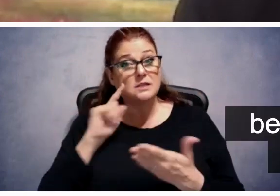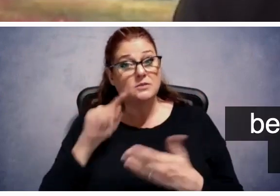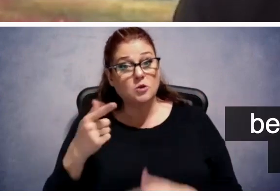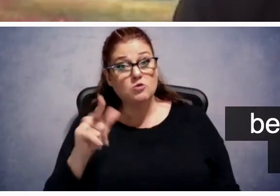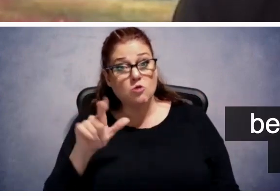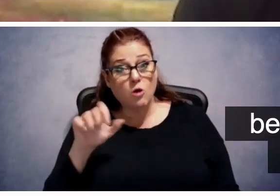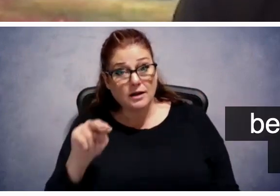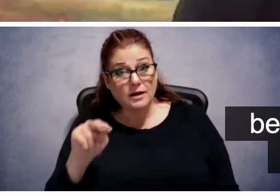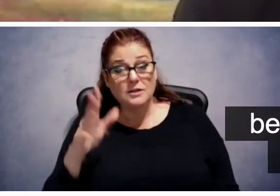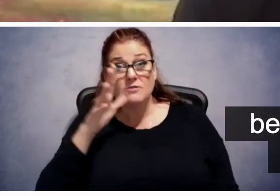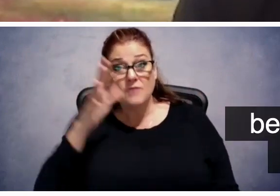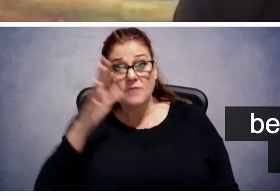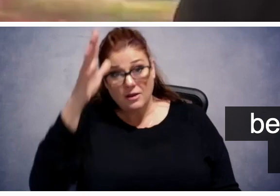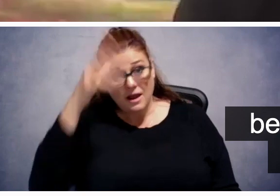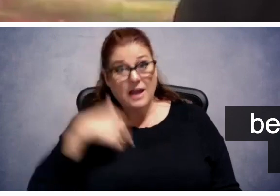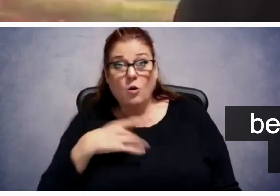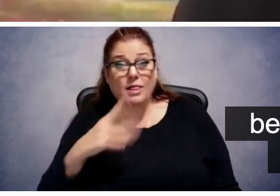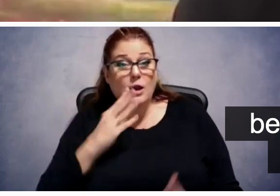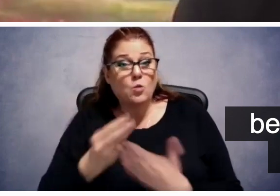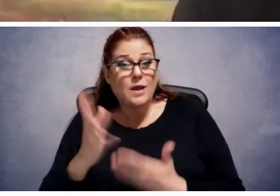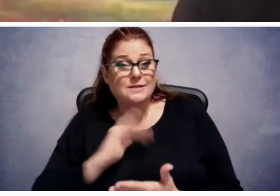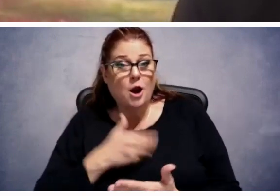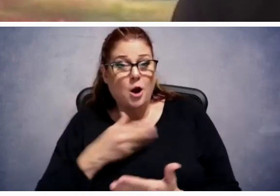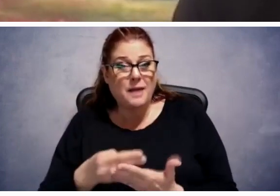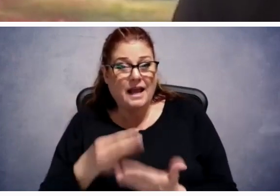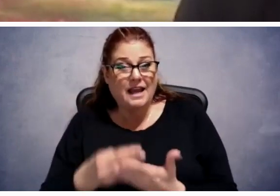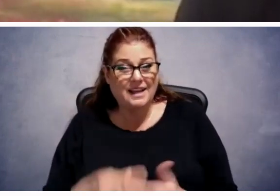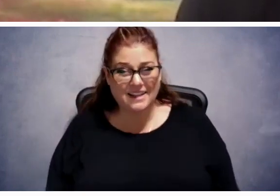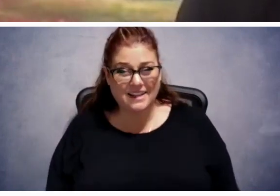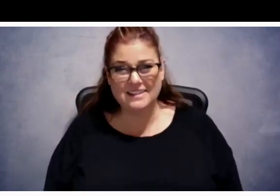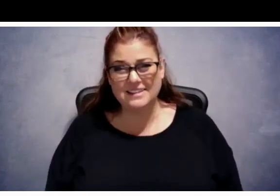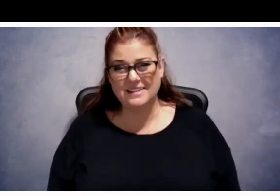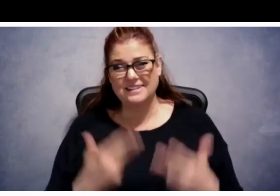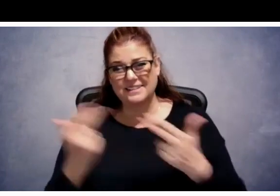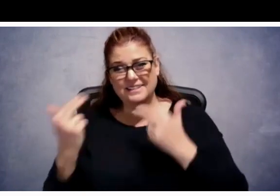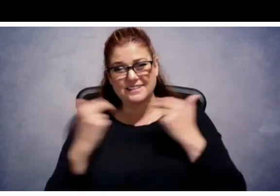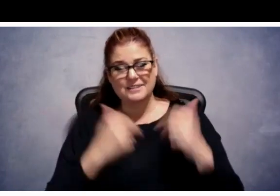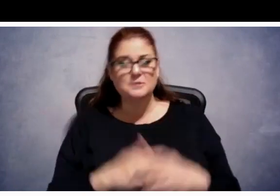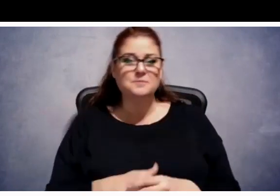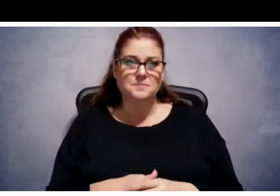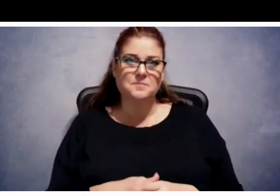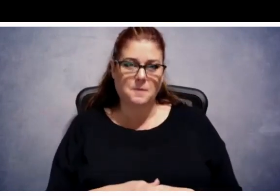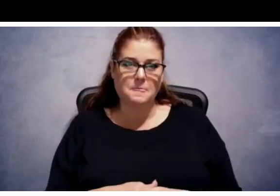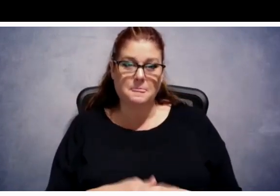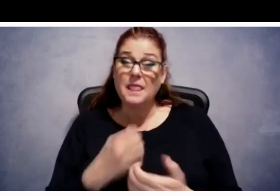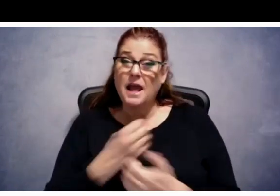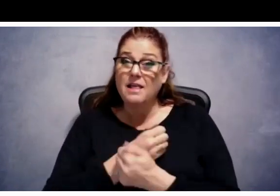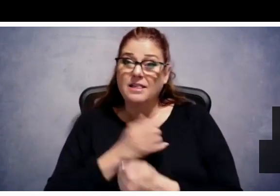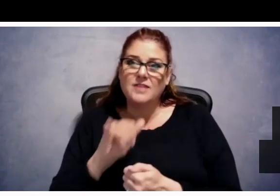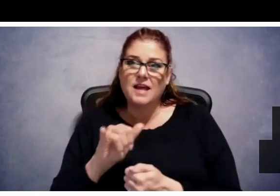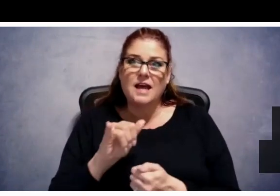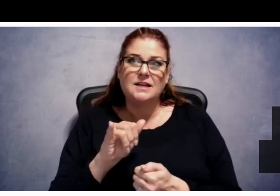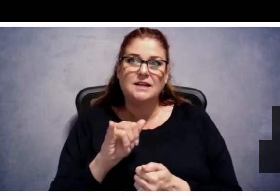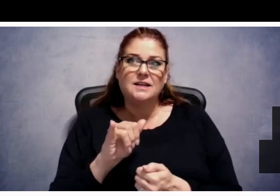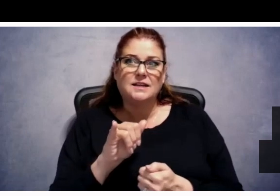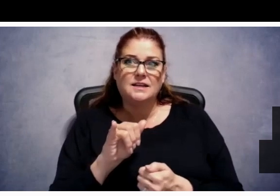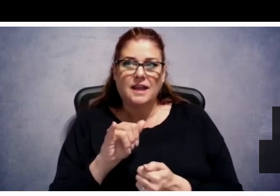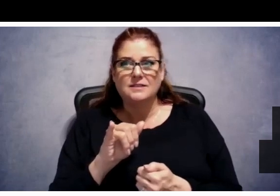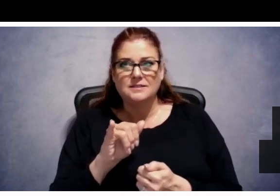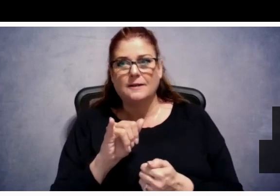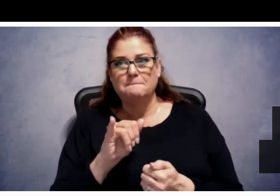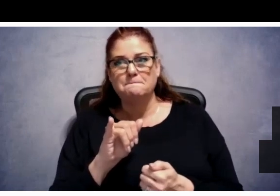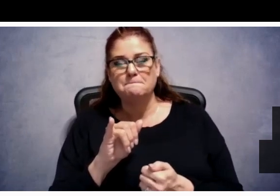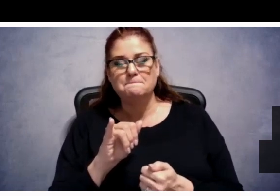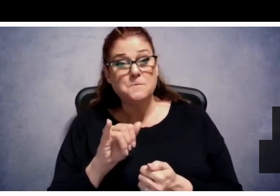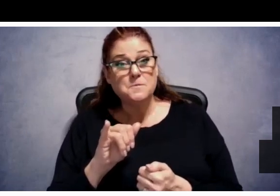your father and I don't like wasting our money. so there we go. I love that. Yeah, and